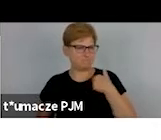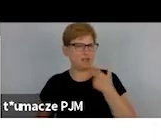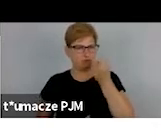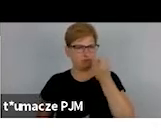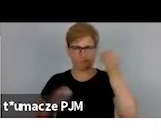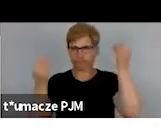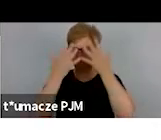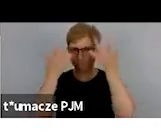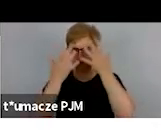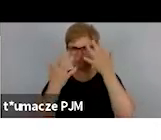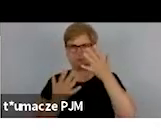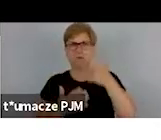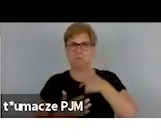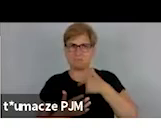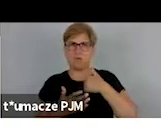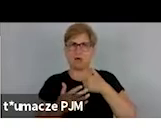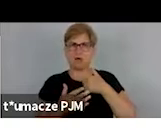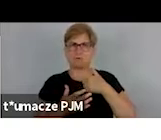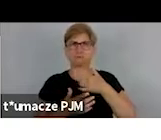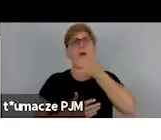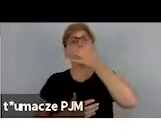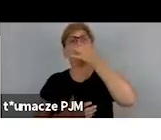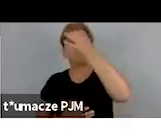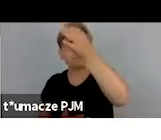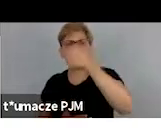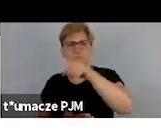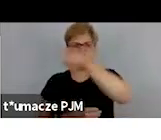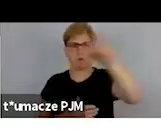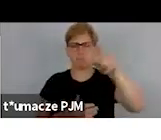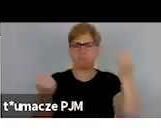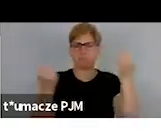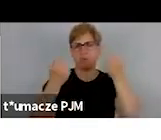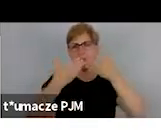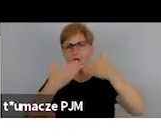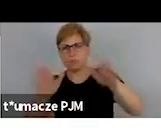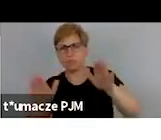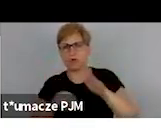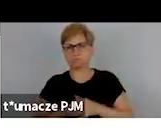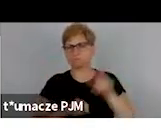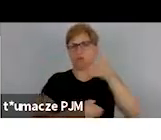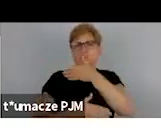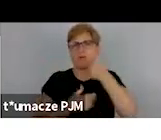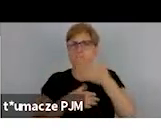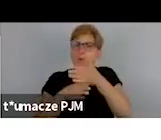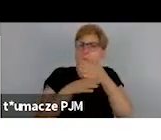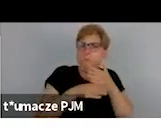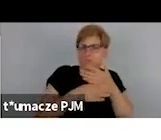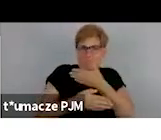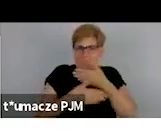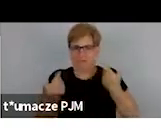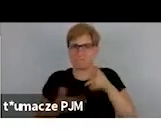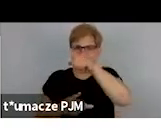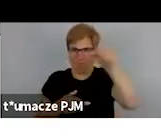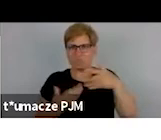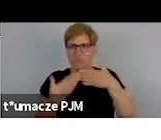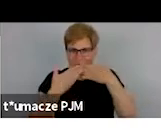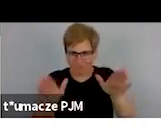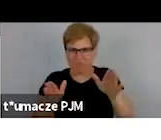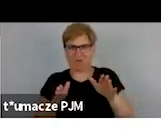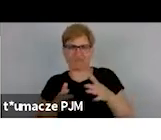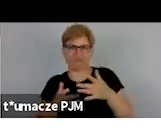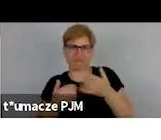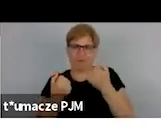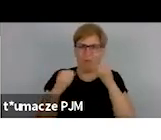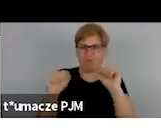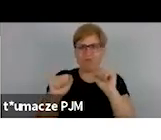No, it's a very important question. I mean, the nuts and bolts is we surveyed 2,600 men and we asked them